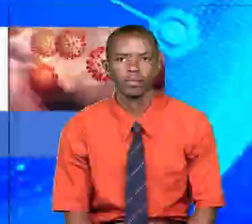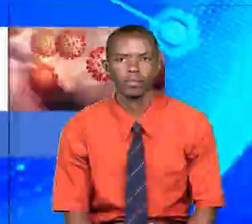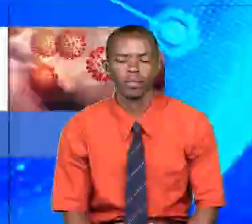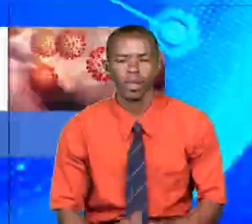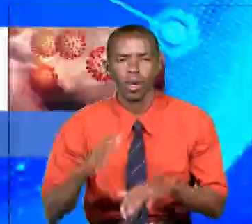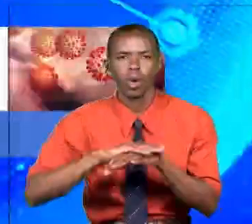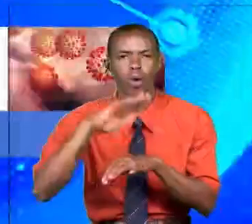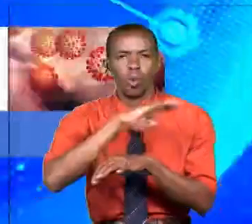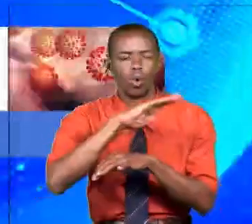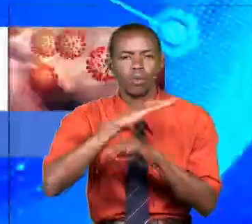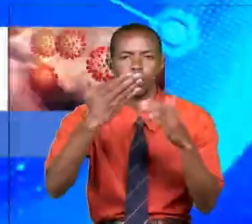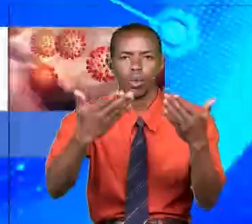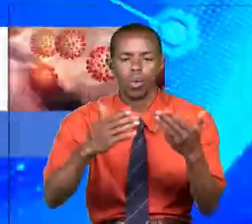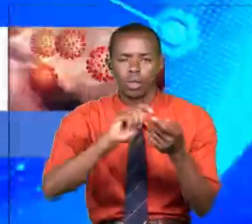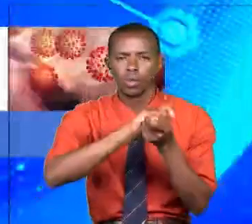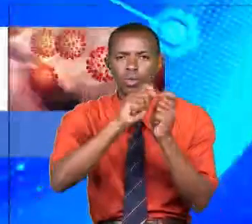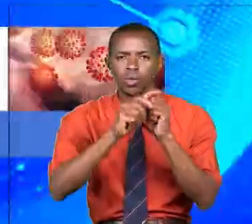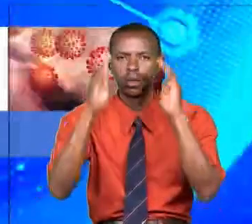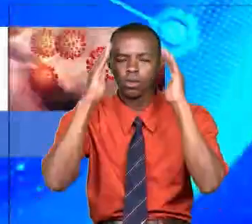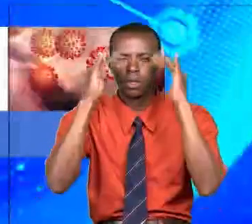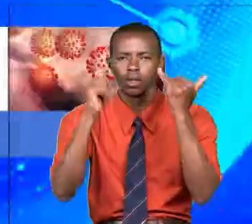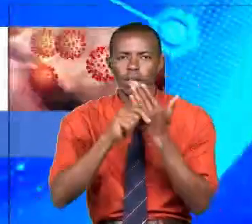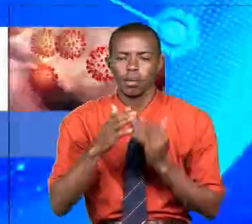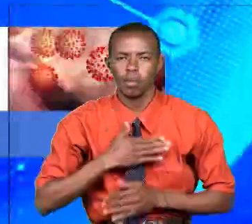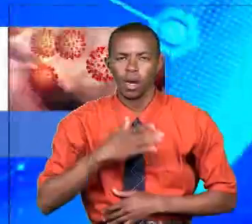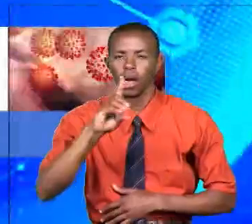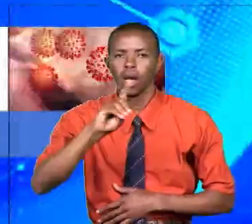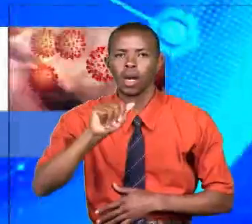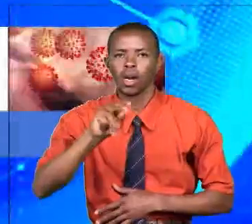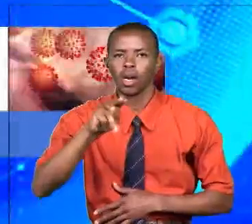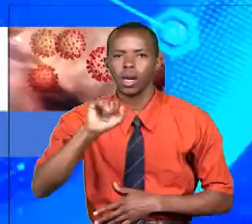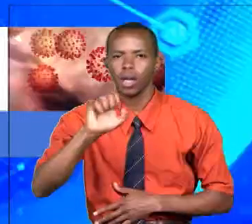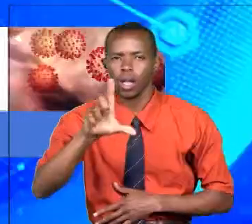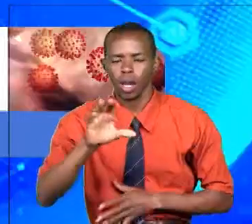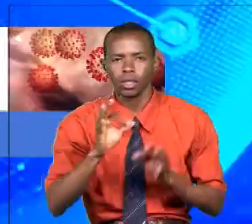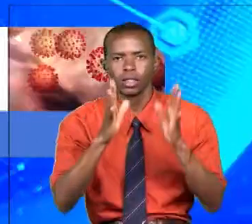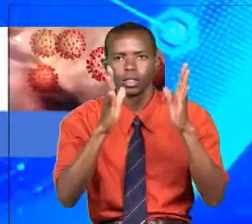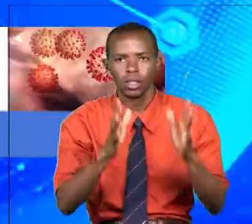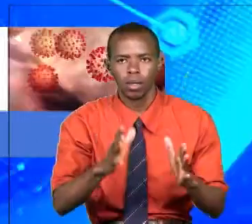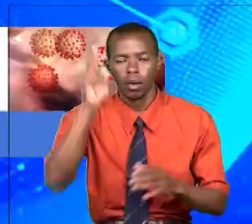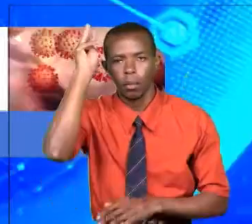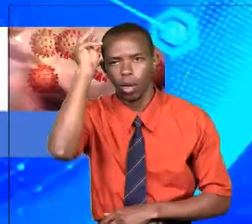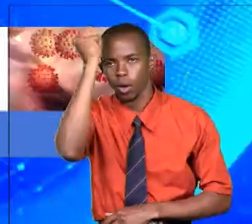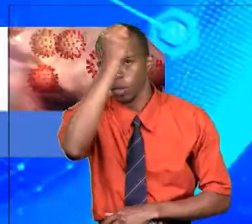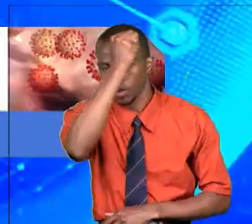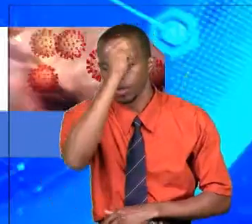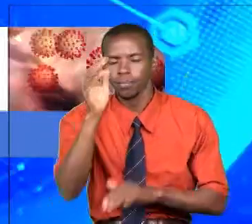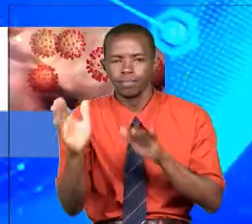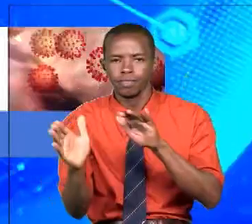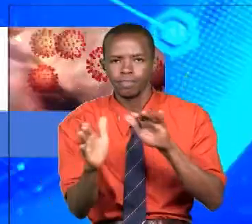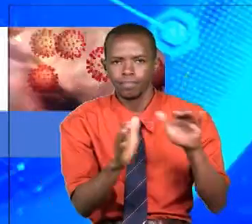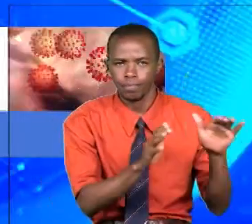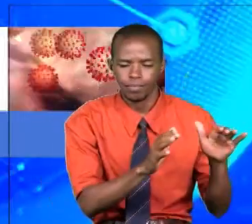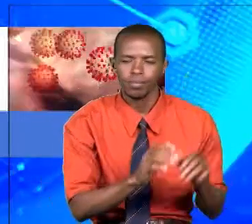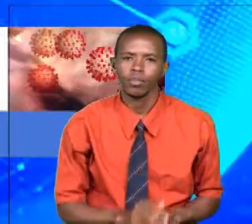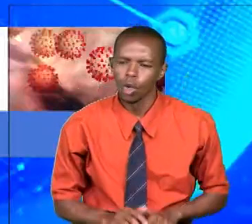Well, good evening and welcome. You're watching Switch Focus. I'm Daniel Kariuki. Our sign language interpreter this evening is Michael Maidia. Our starting point